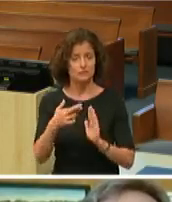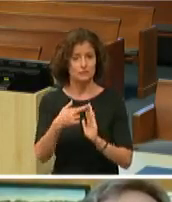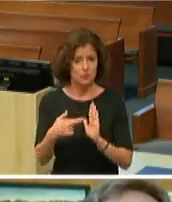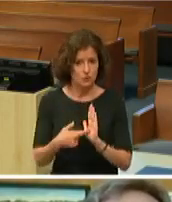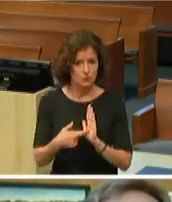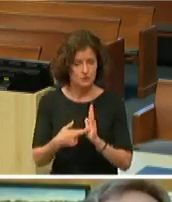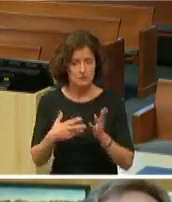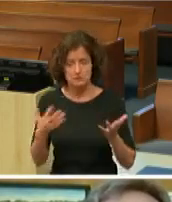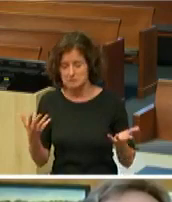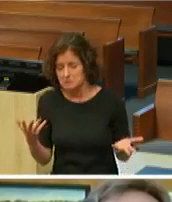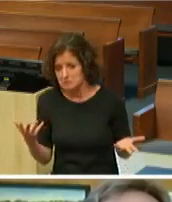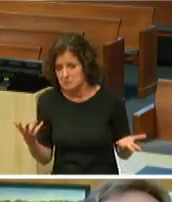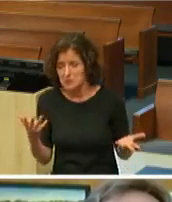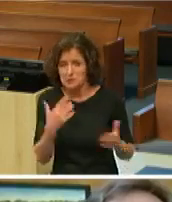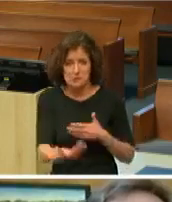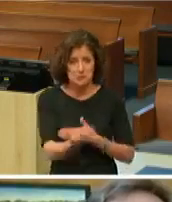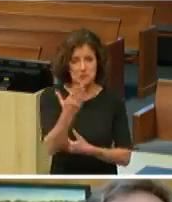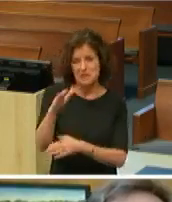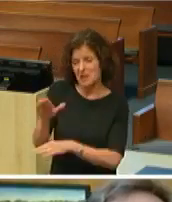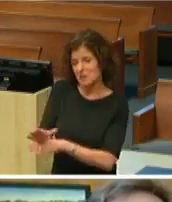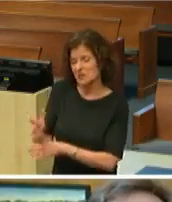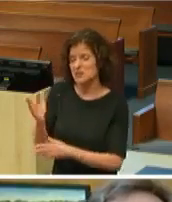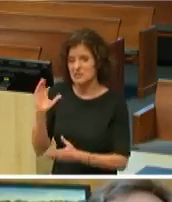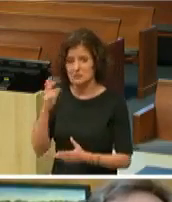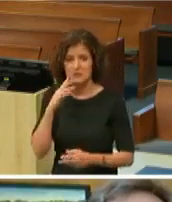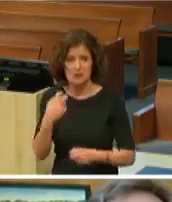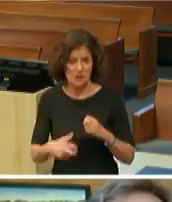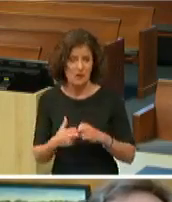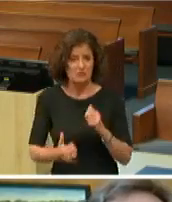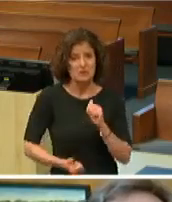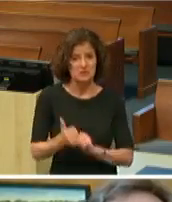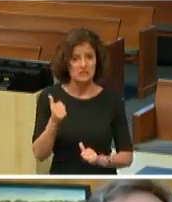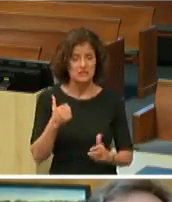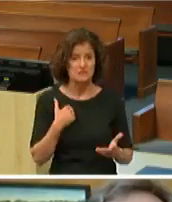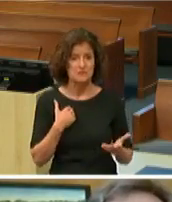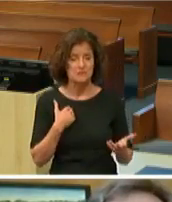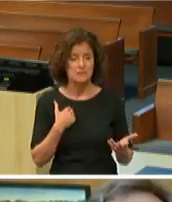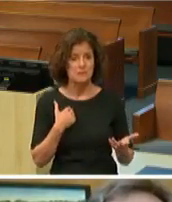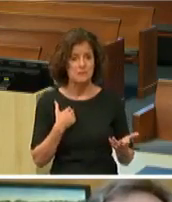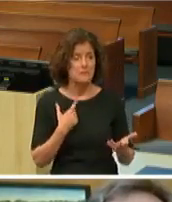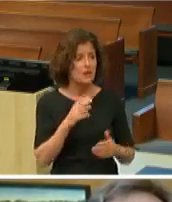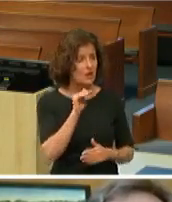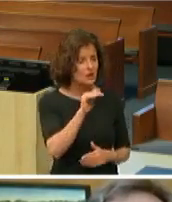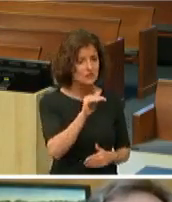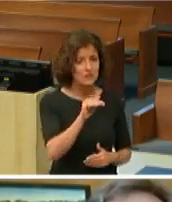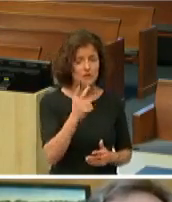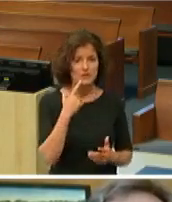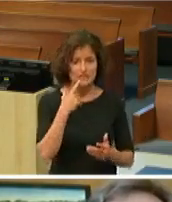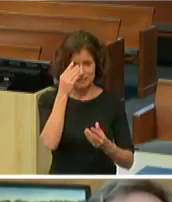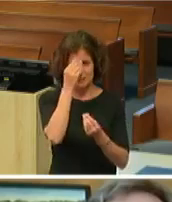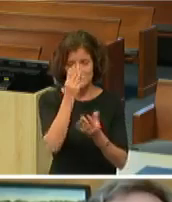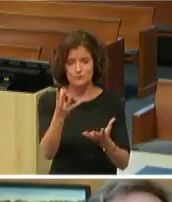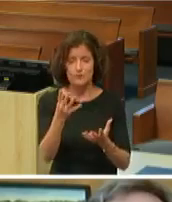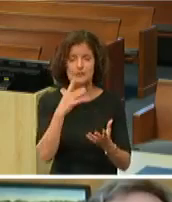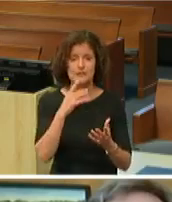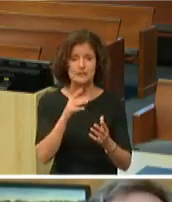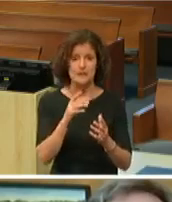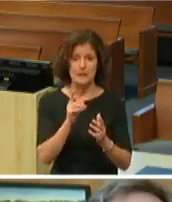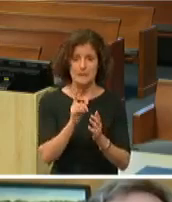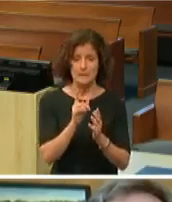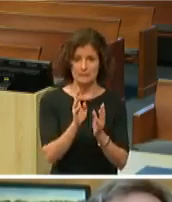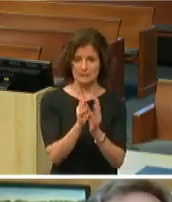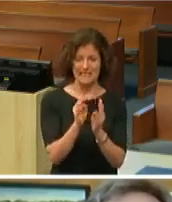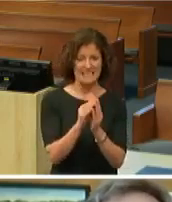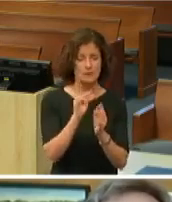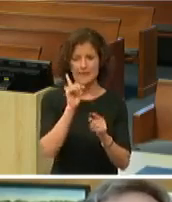So that's where I am. Yeah. All right. I would remind the board that this is just an input meeting, that we can't take an action at this meeting.